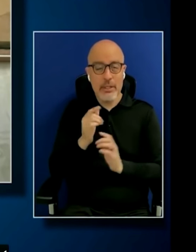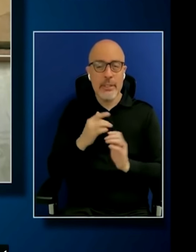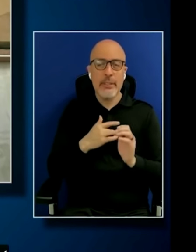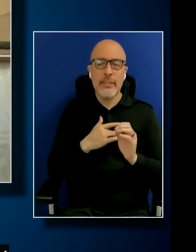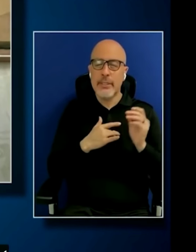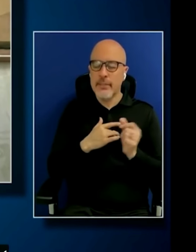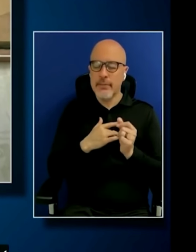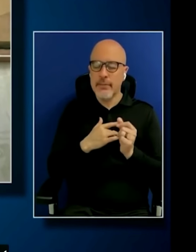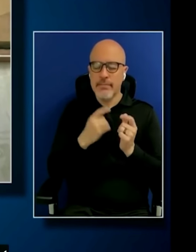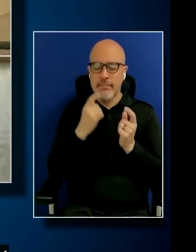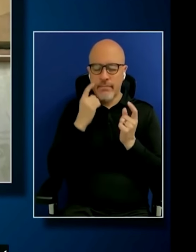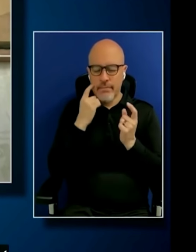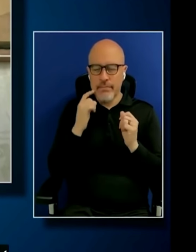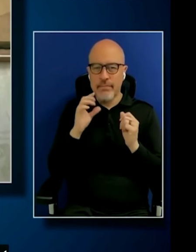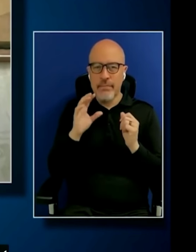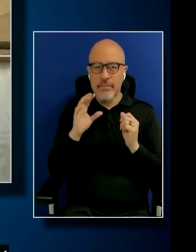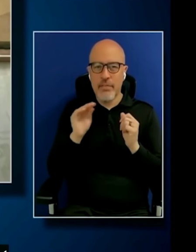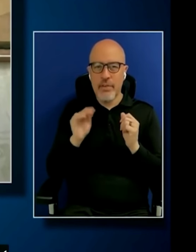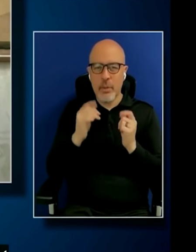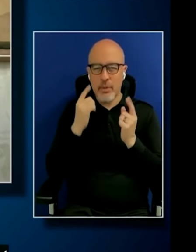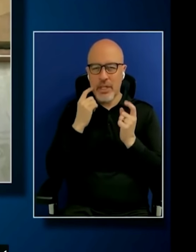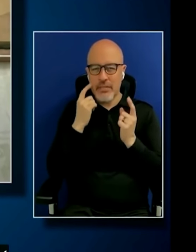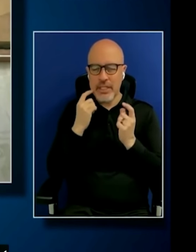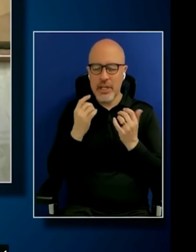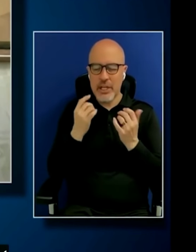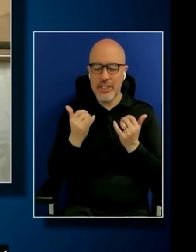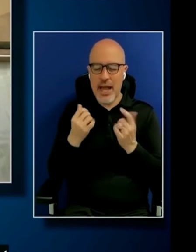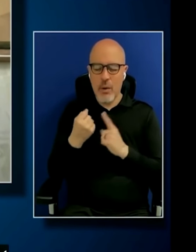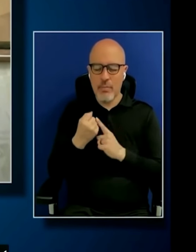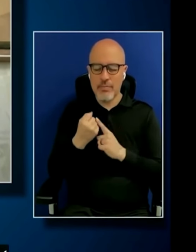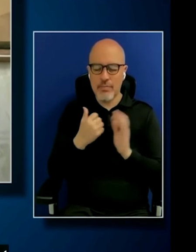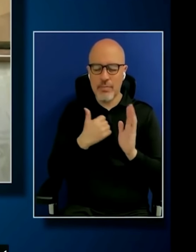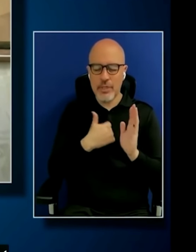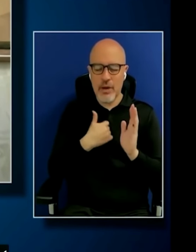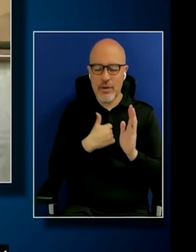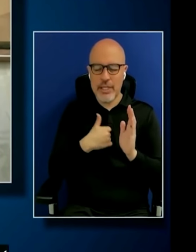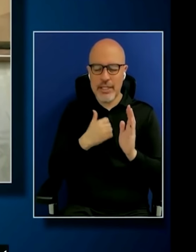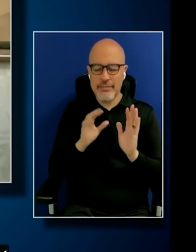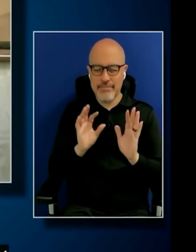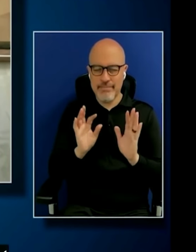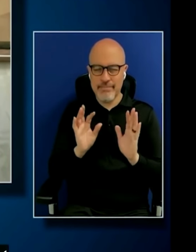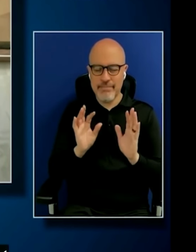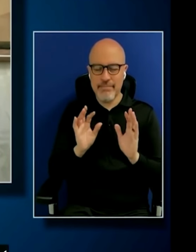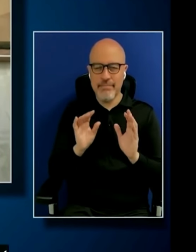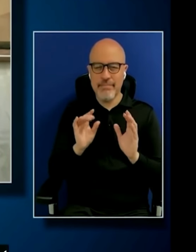the 50% of the tears, sorry, are coming.